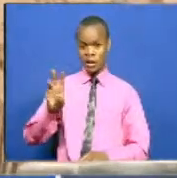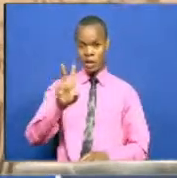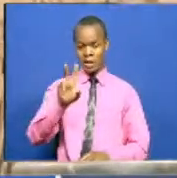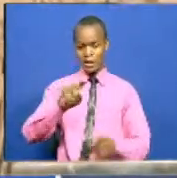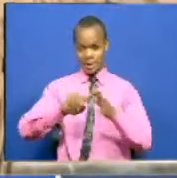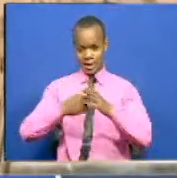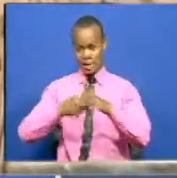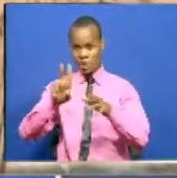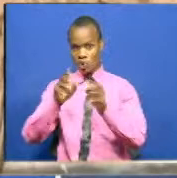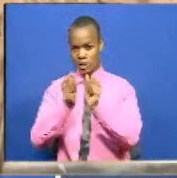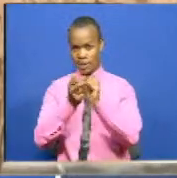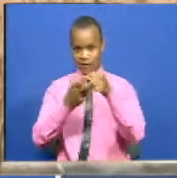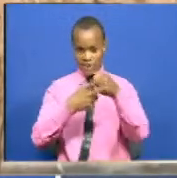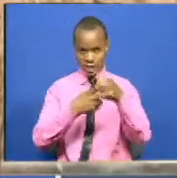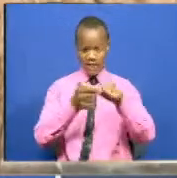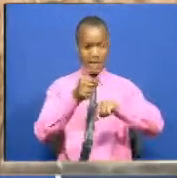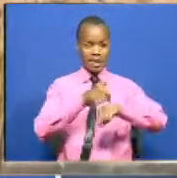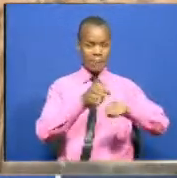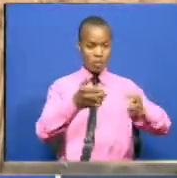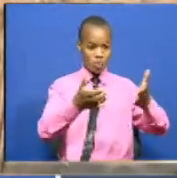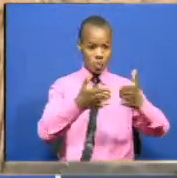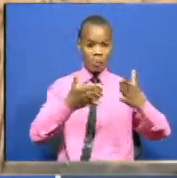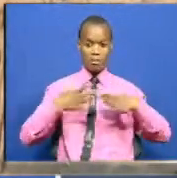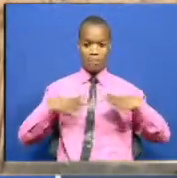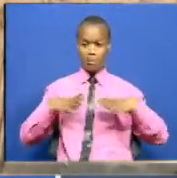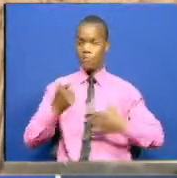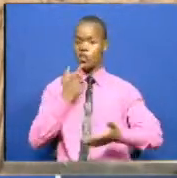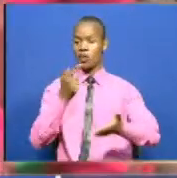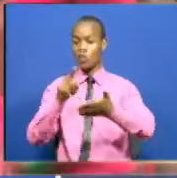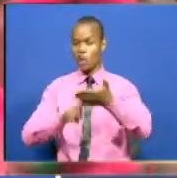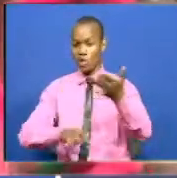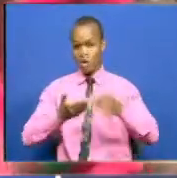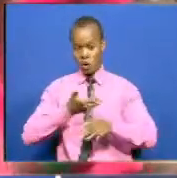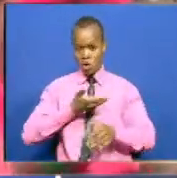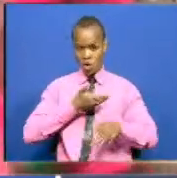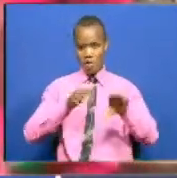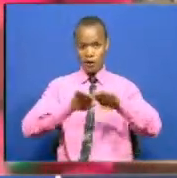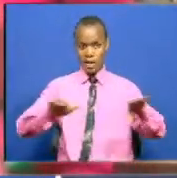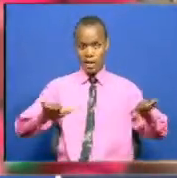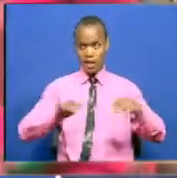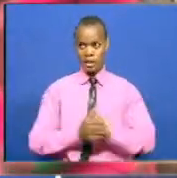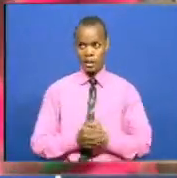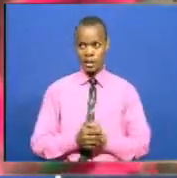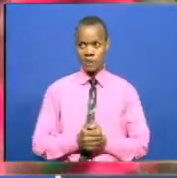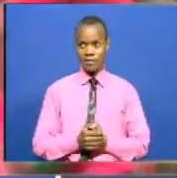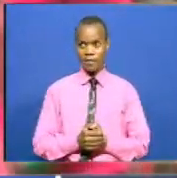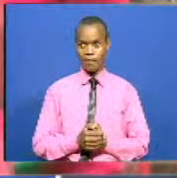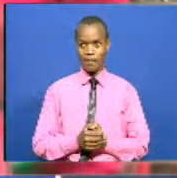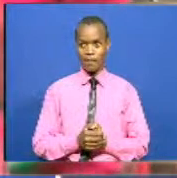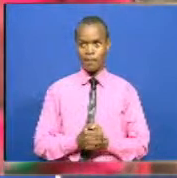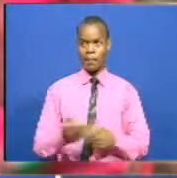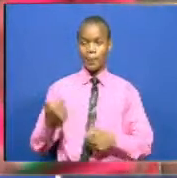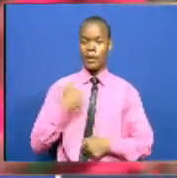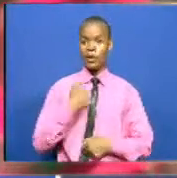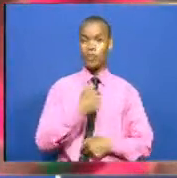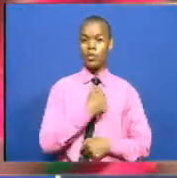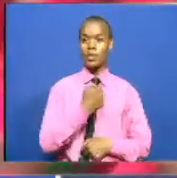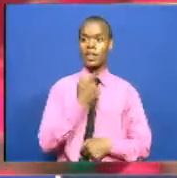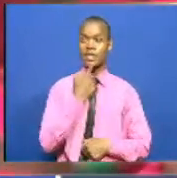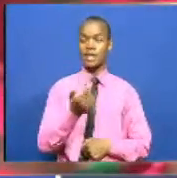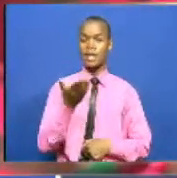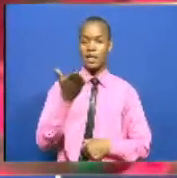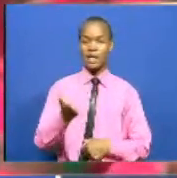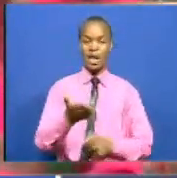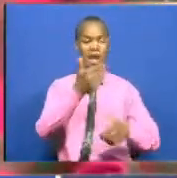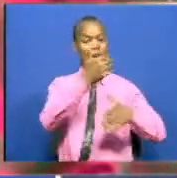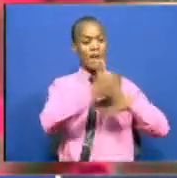persons claimed ownership of the land they have been occupying for years. Sijaona mtu yoyote tunasema hapa mfaka yao ni